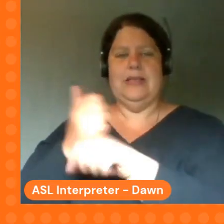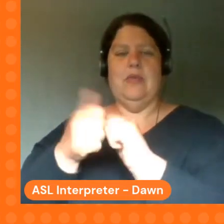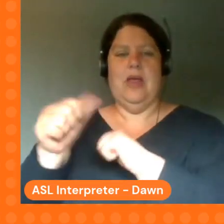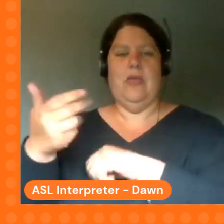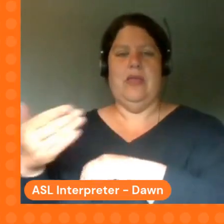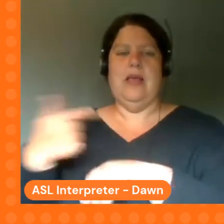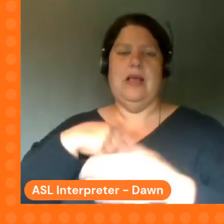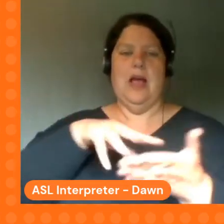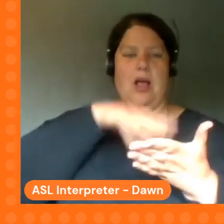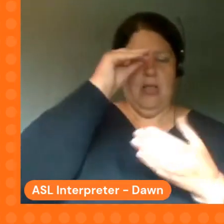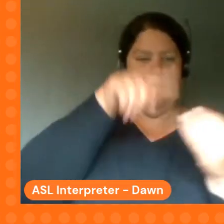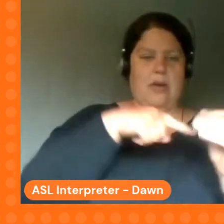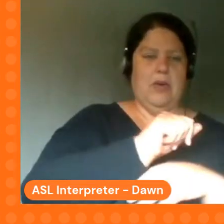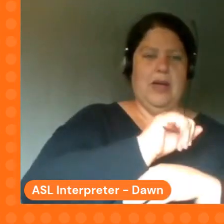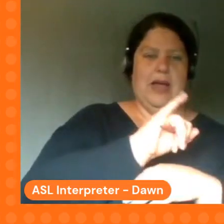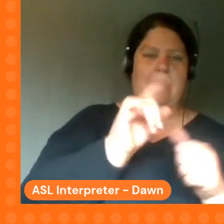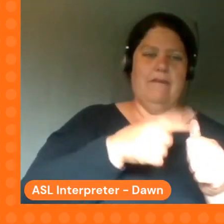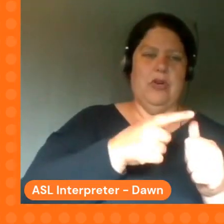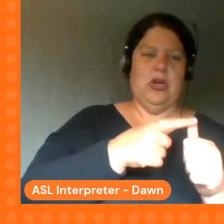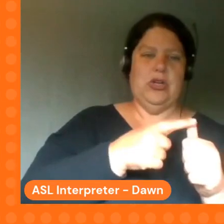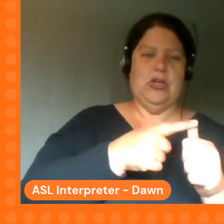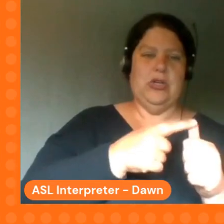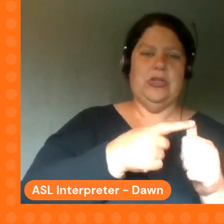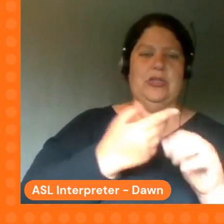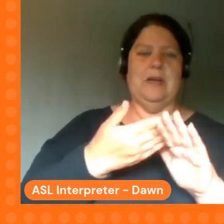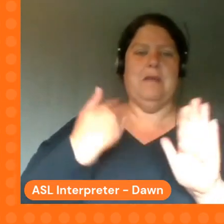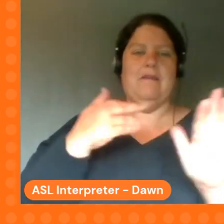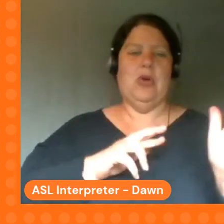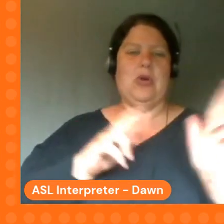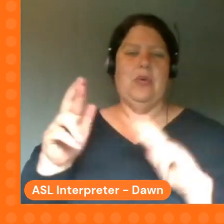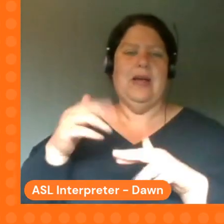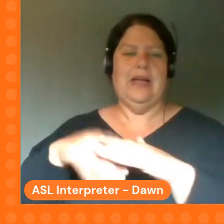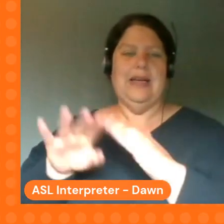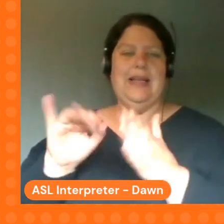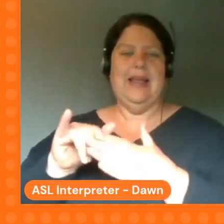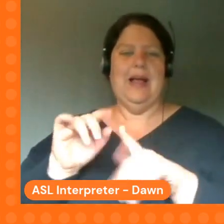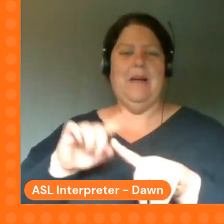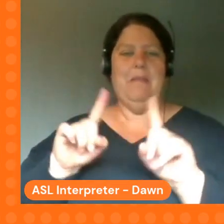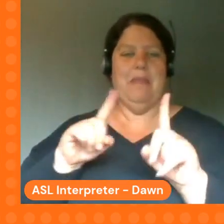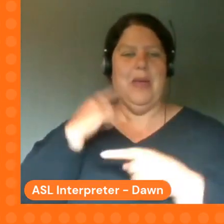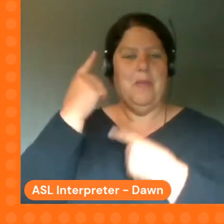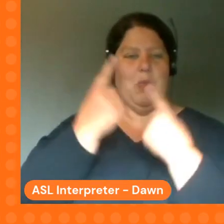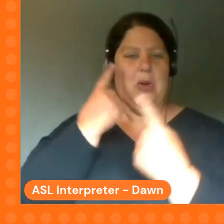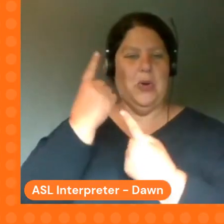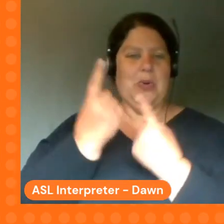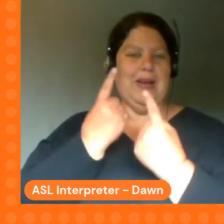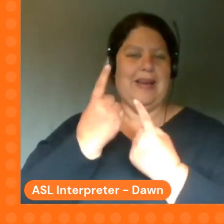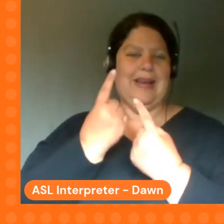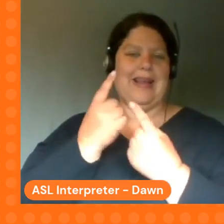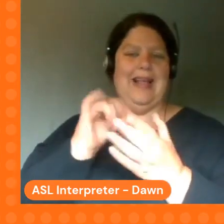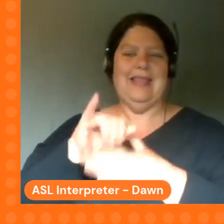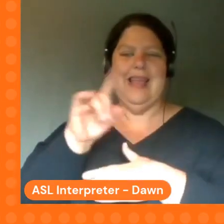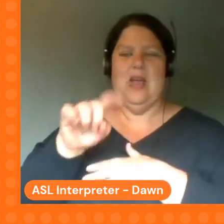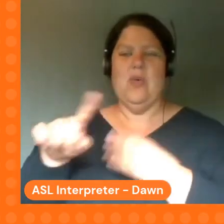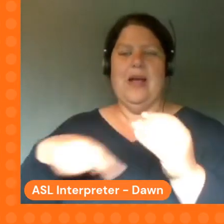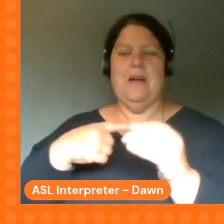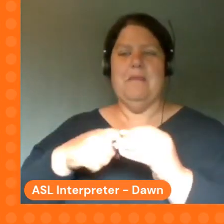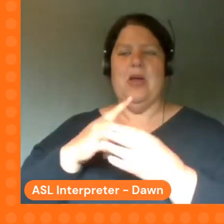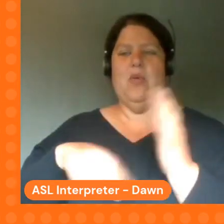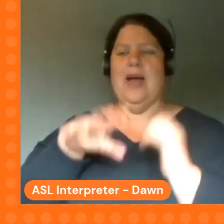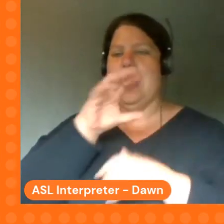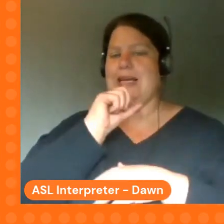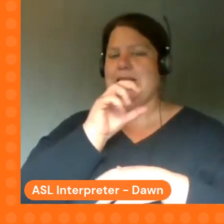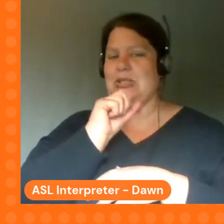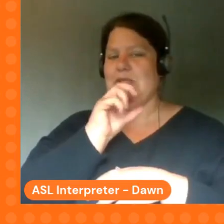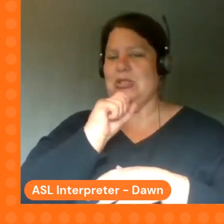those things before you're ready into that, but I'm just wondering at what kind, this question about what age you think that they can handle